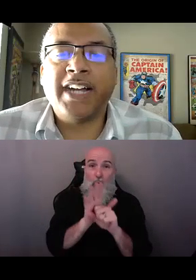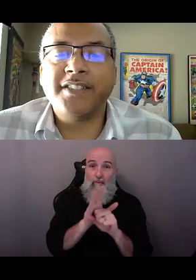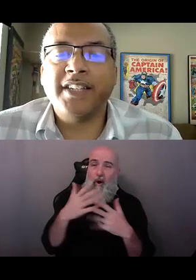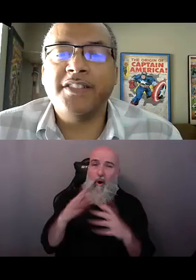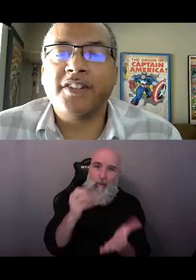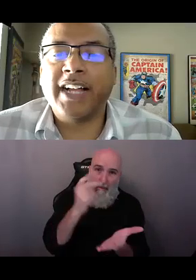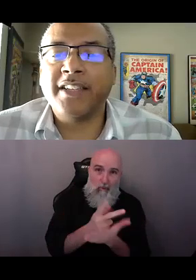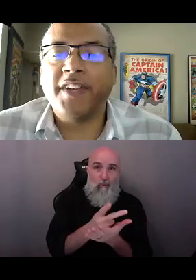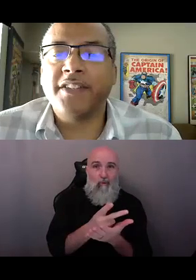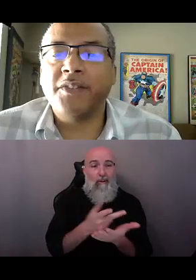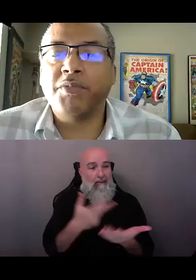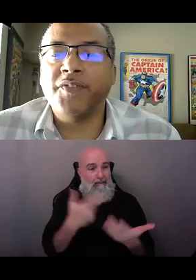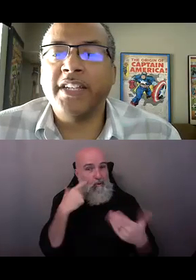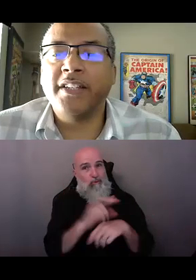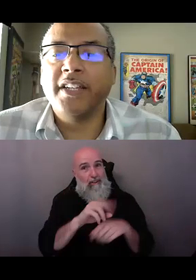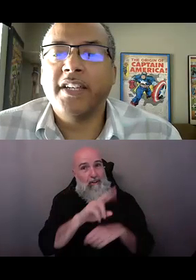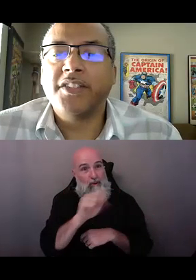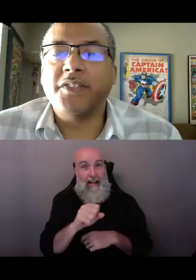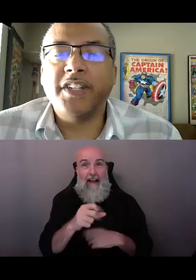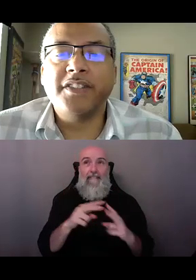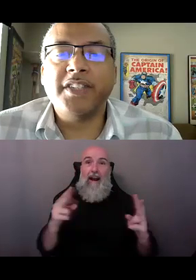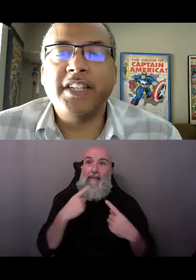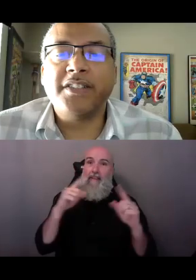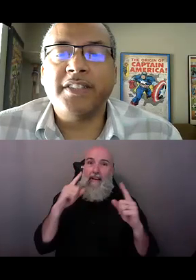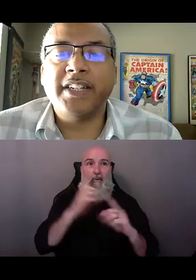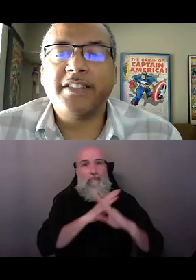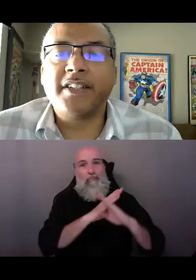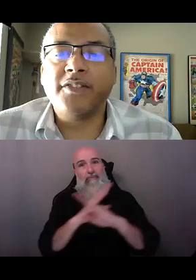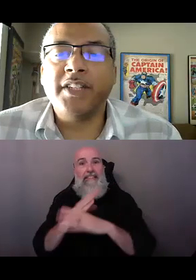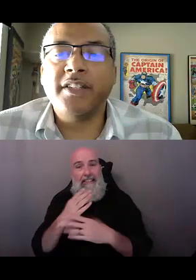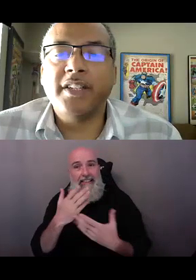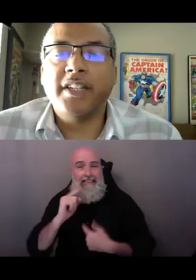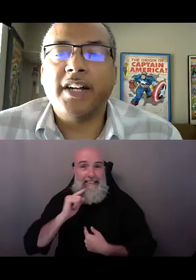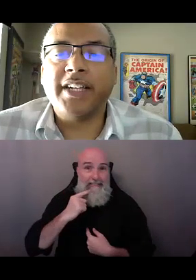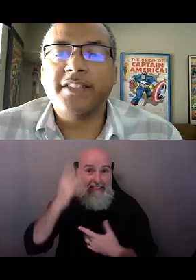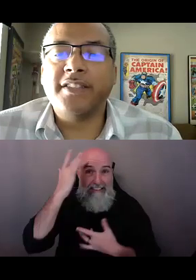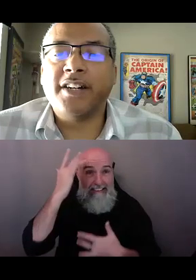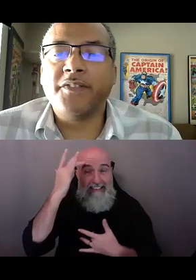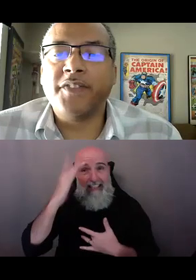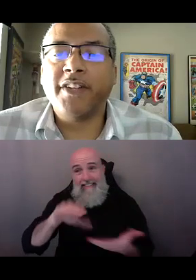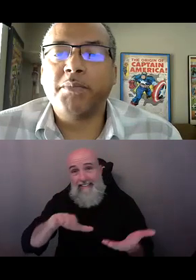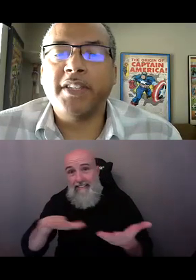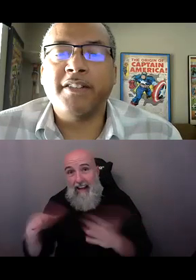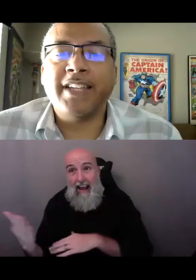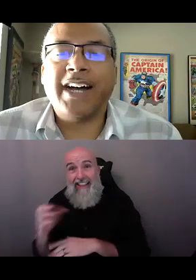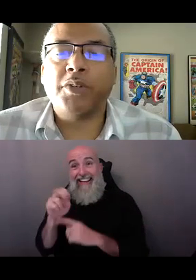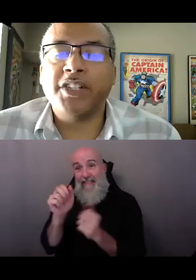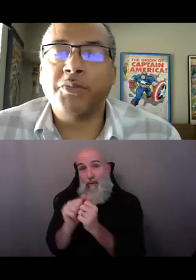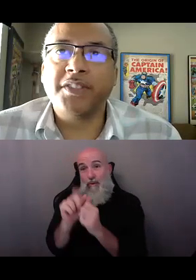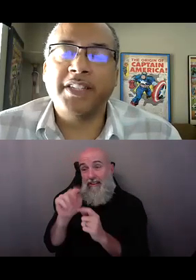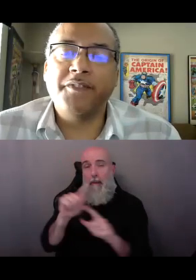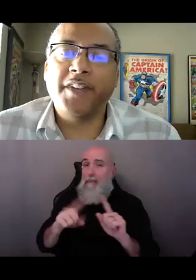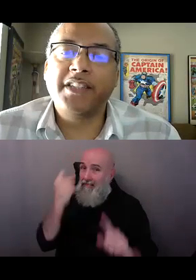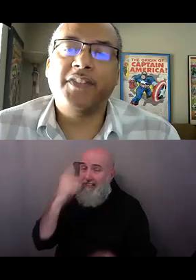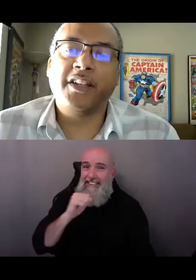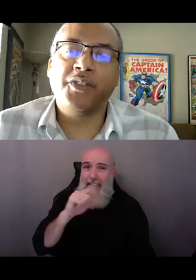the United States are highly effective at preventing severe disease and death, including against the Delta variant, but they are not